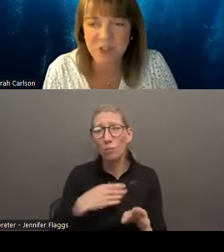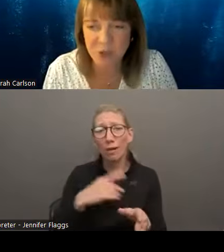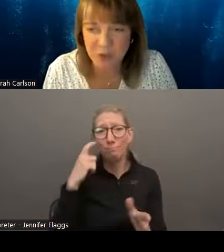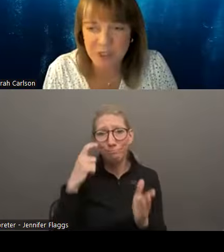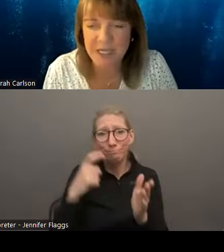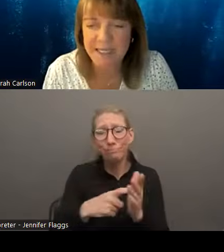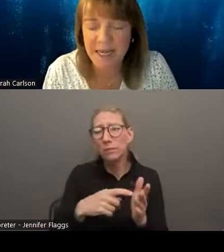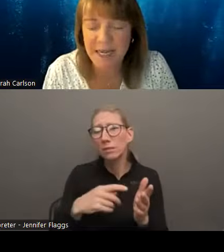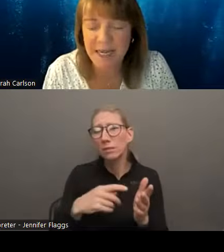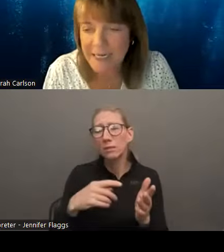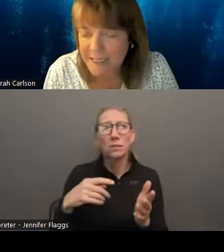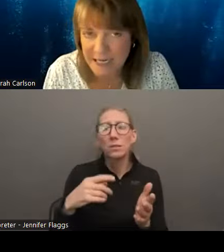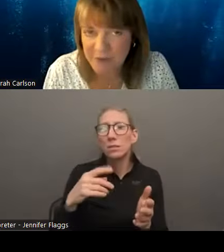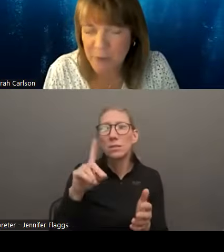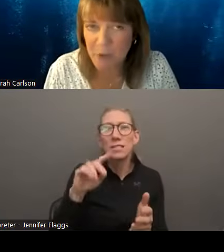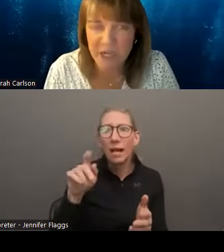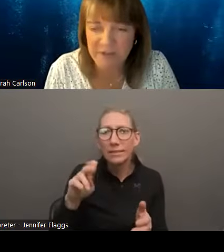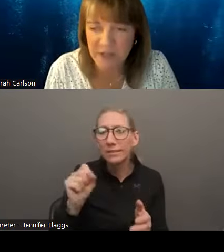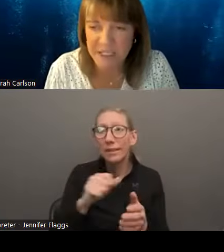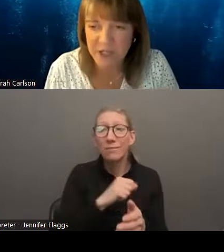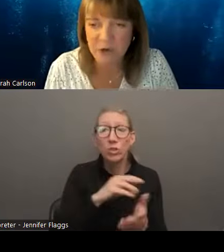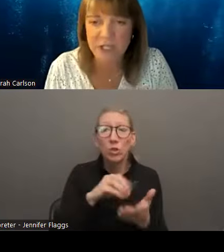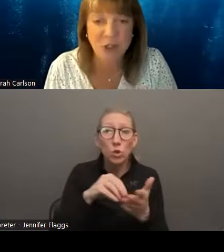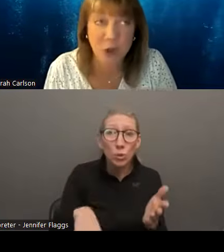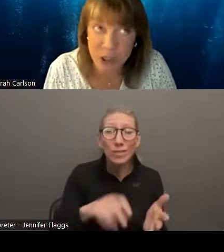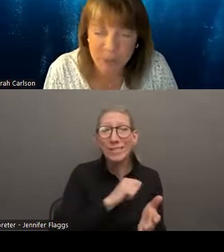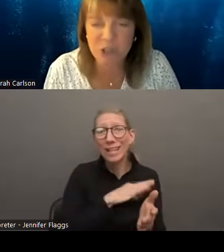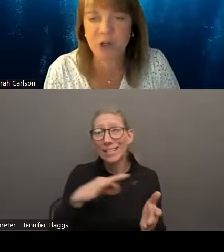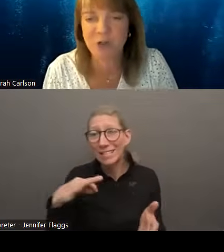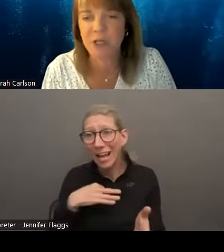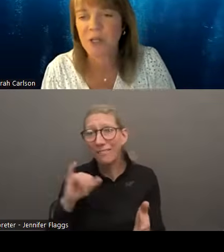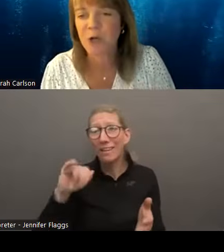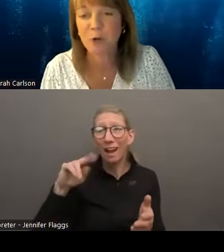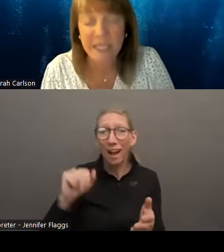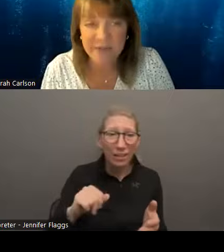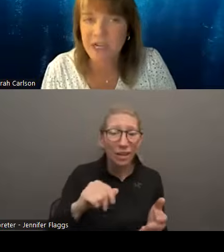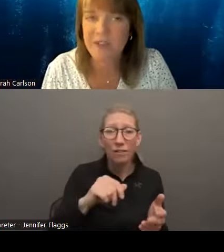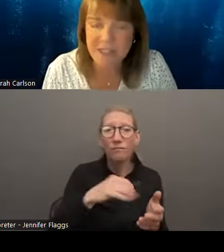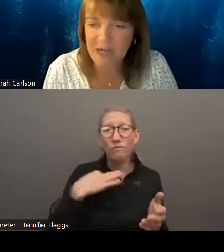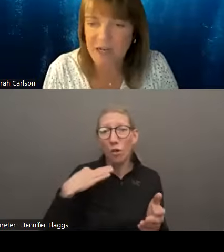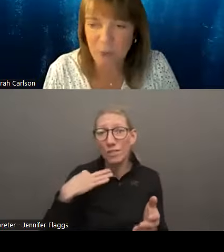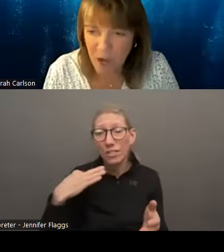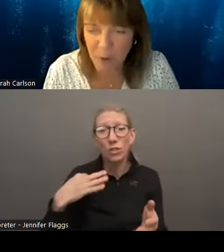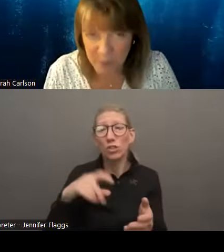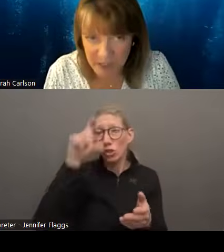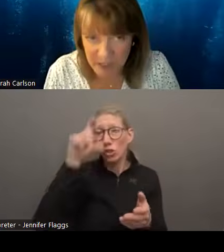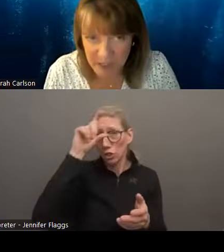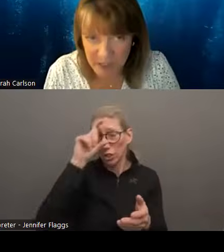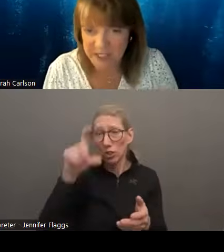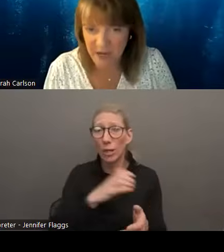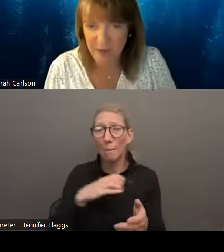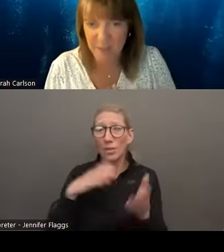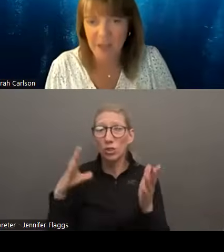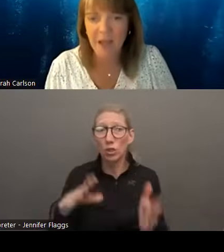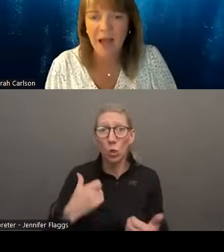dozens of students and AINA staff members and volunteers and Turkish commissioners who lived on the side of a rock with me for months